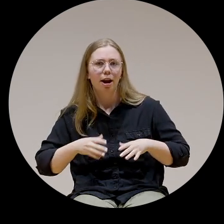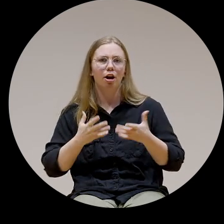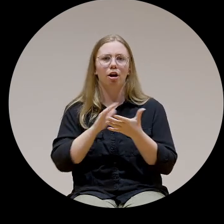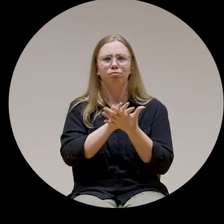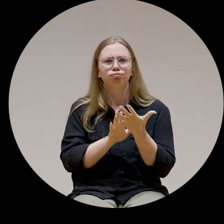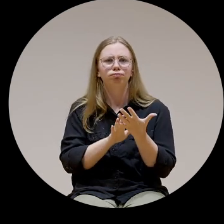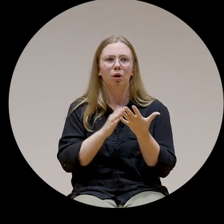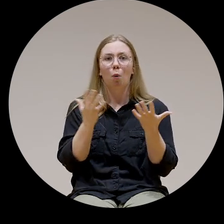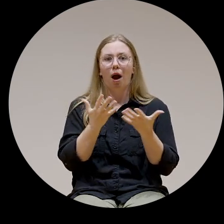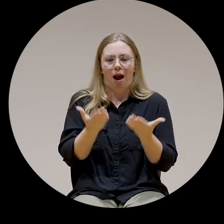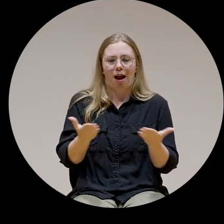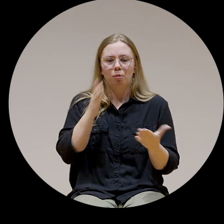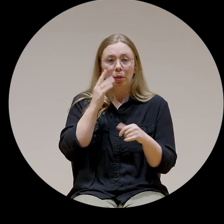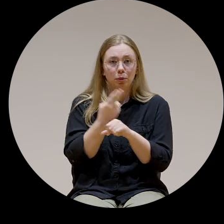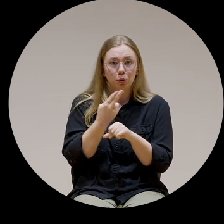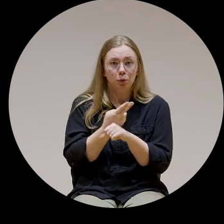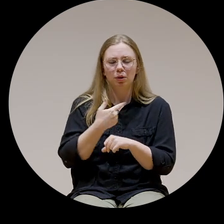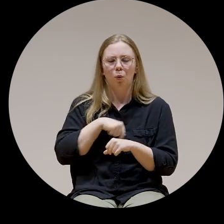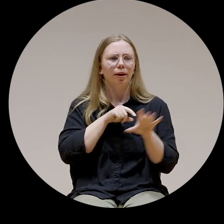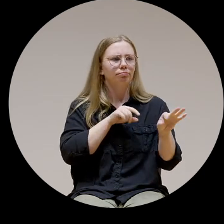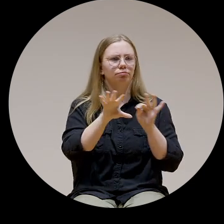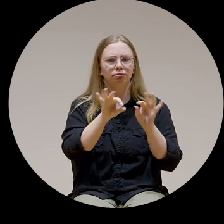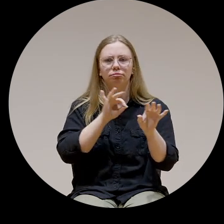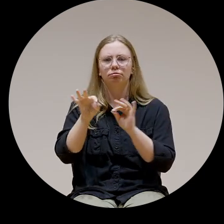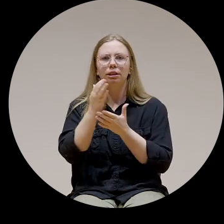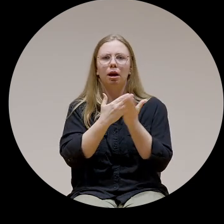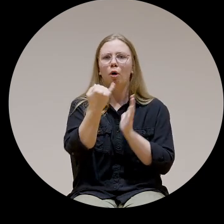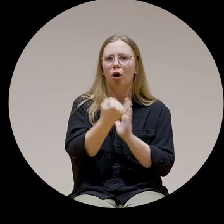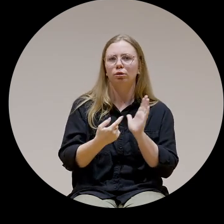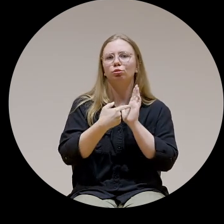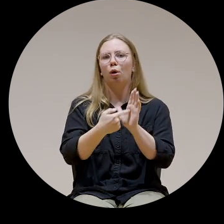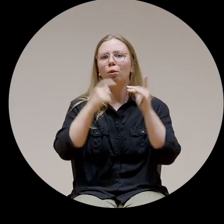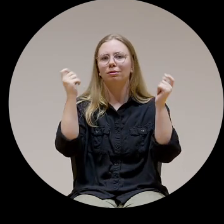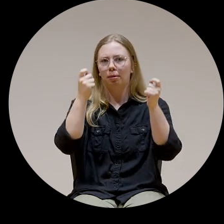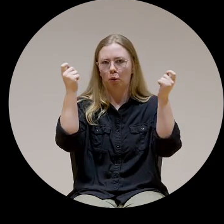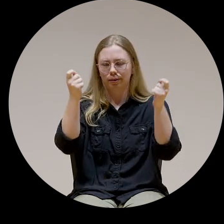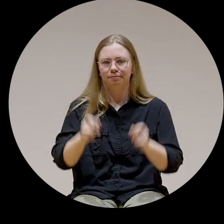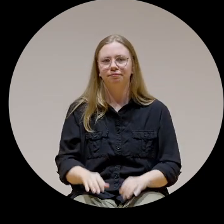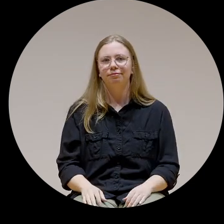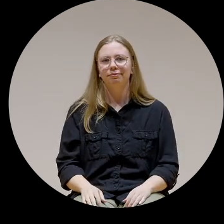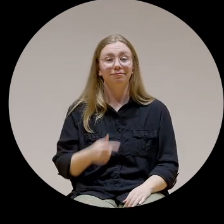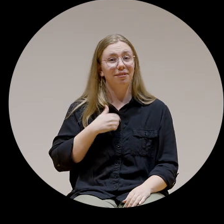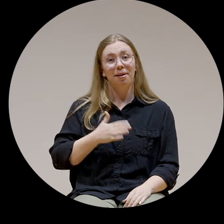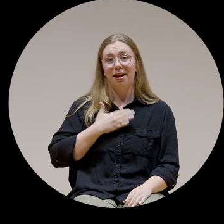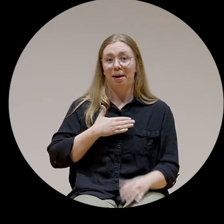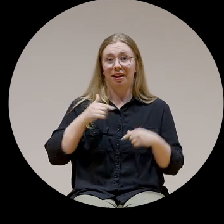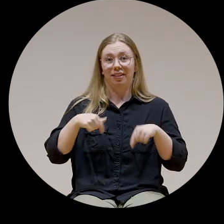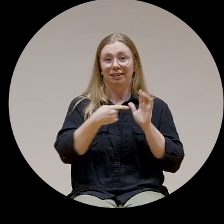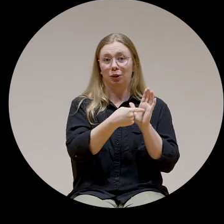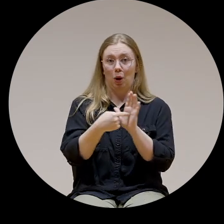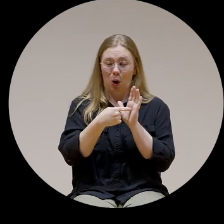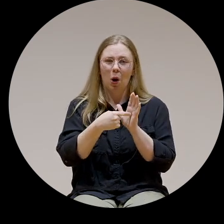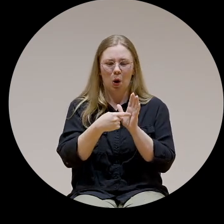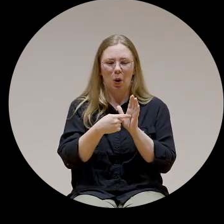we included some works of art related to ceremony. I'm very pleased that in the show these two